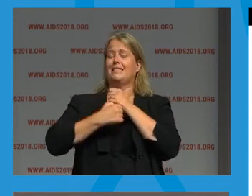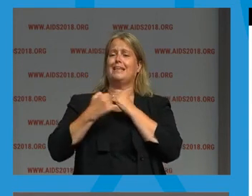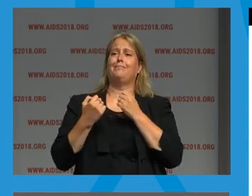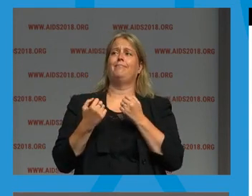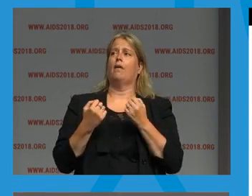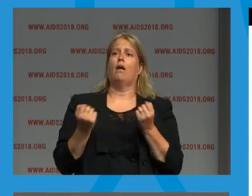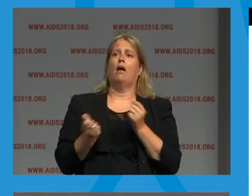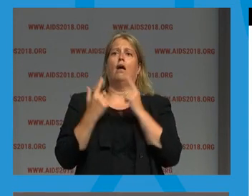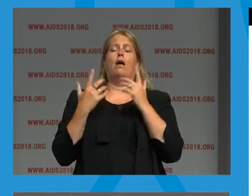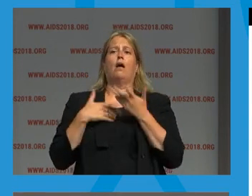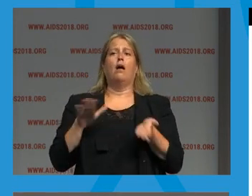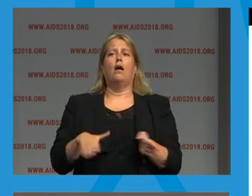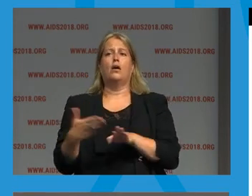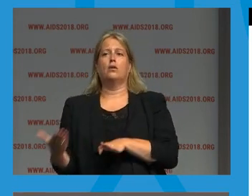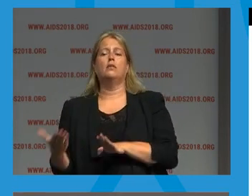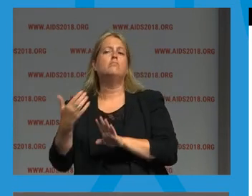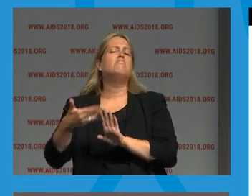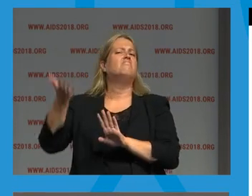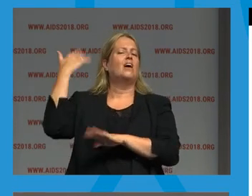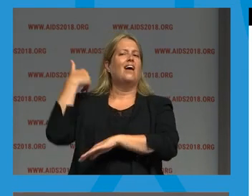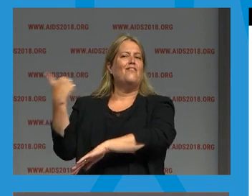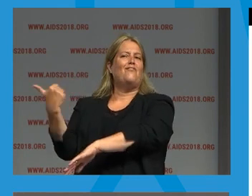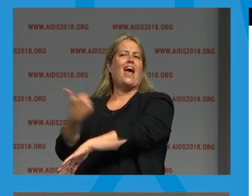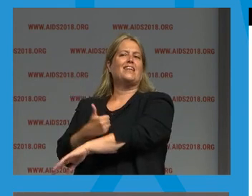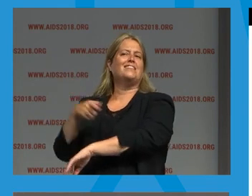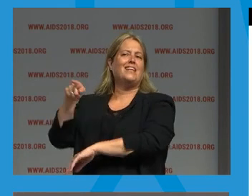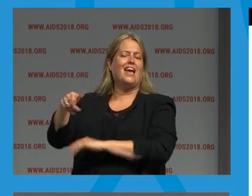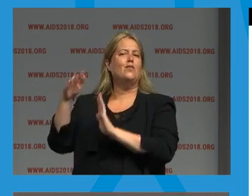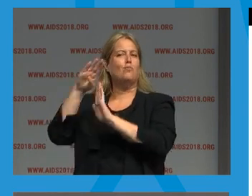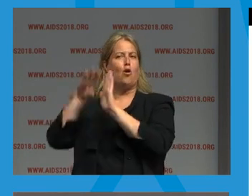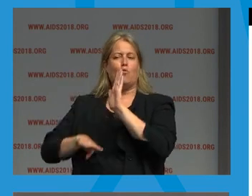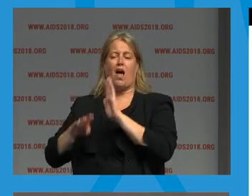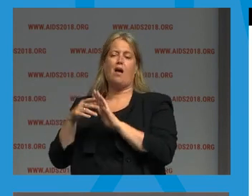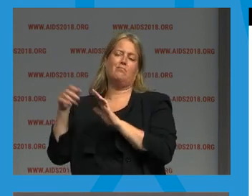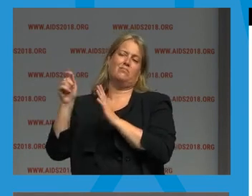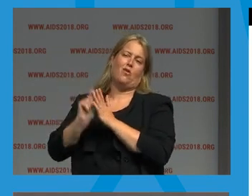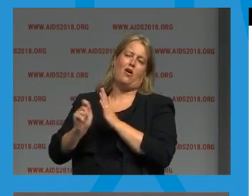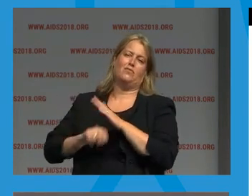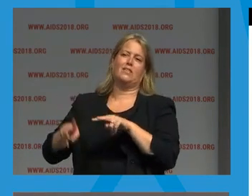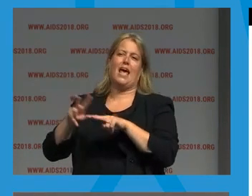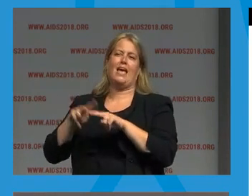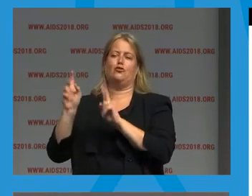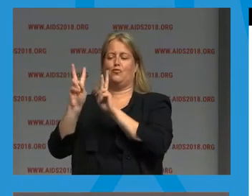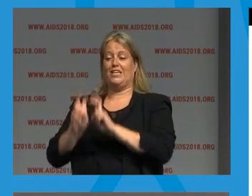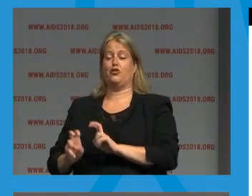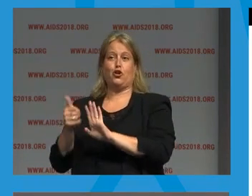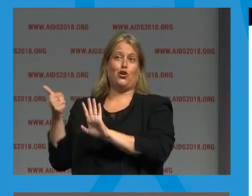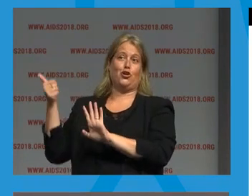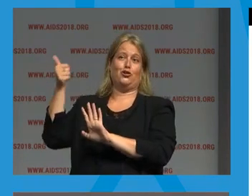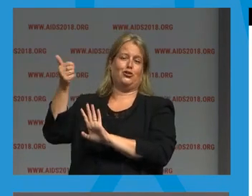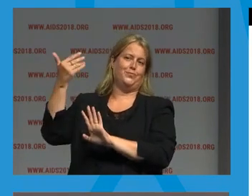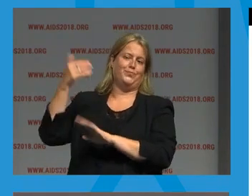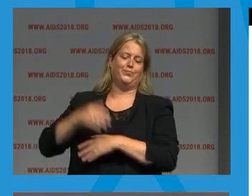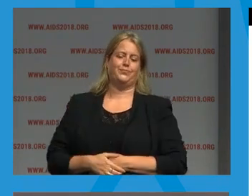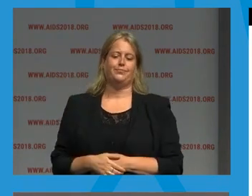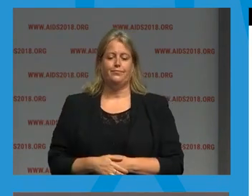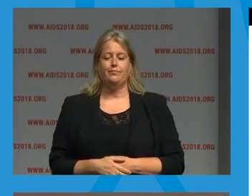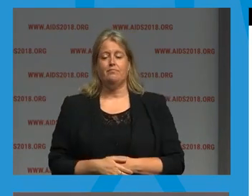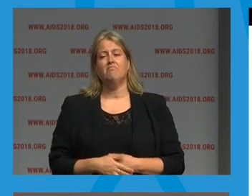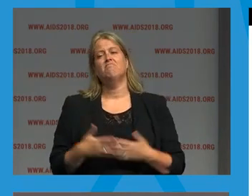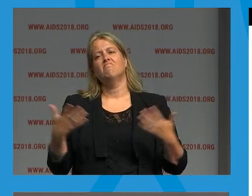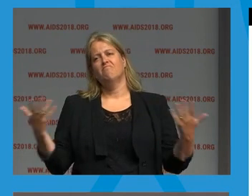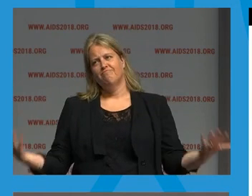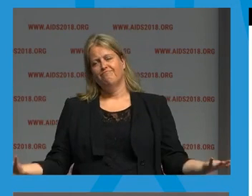former head of the vaccine program of the NIH Office of AIDS Research. Now, there are two pathways to